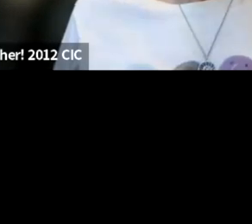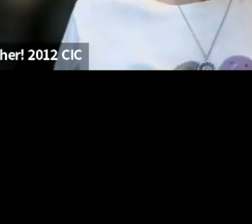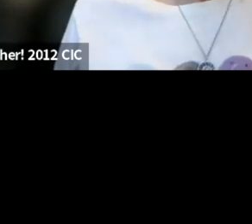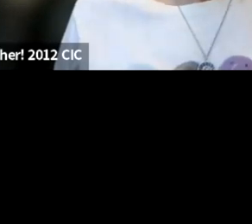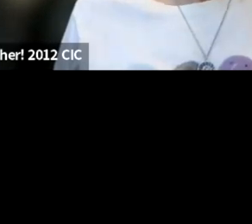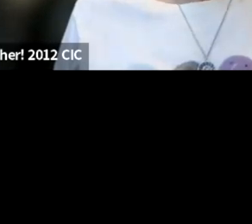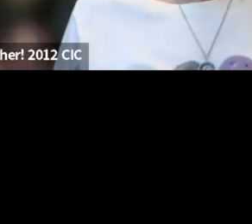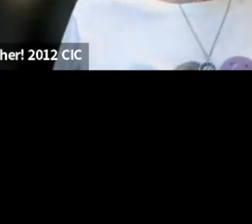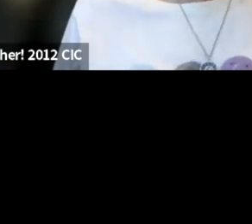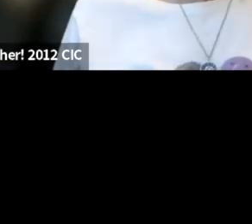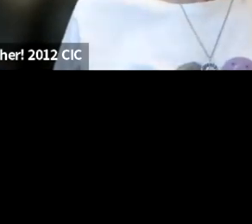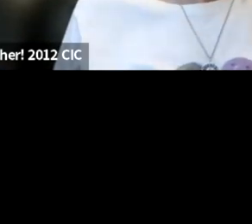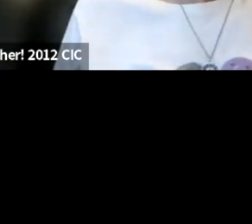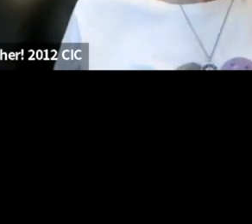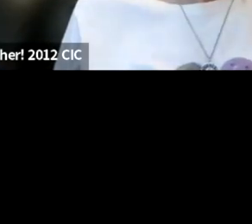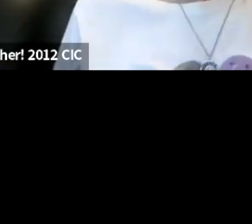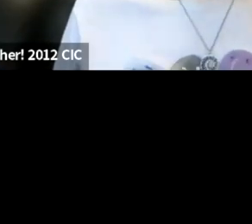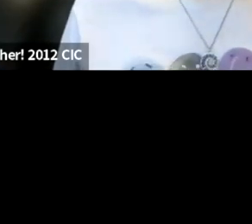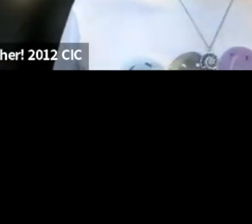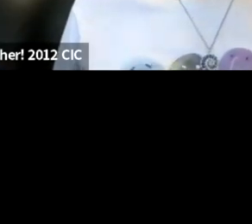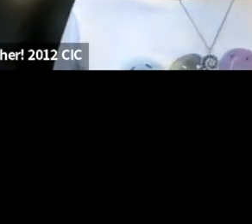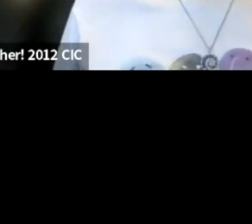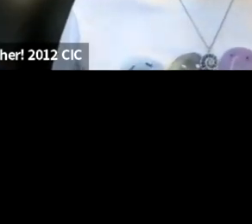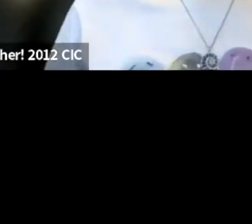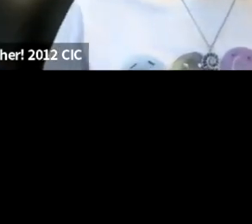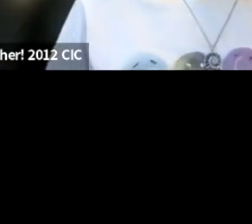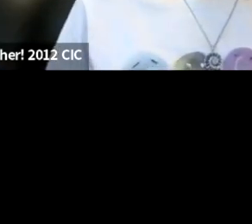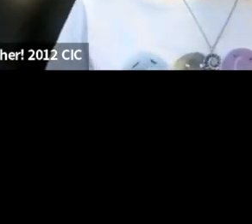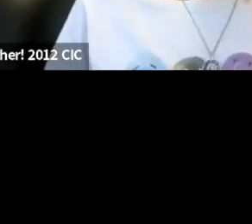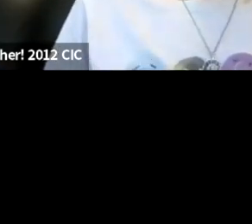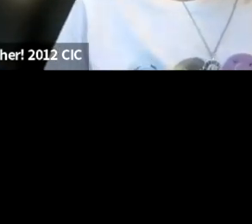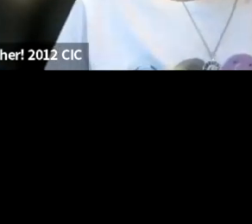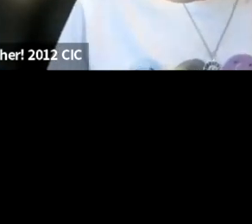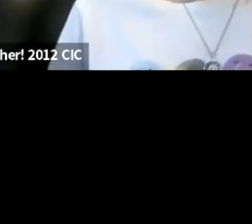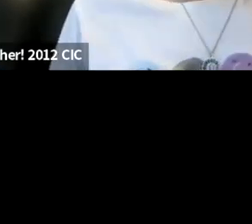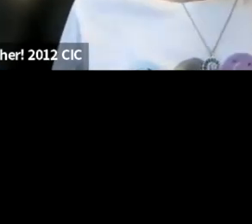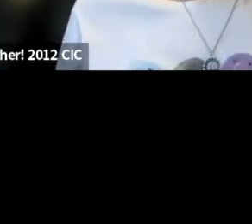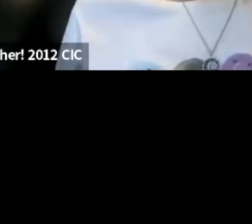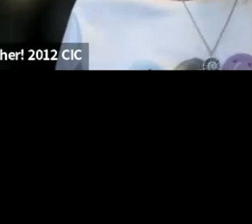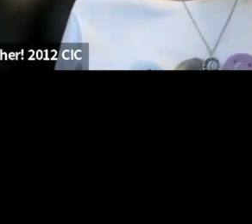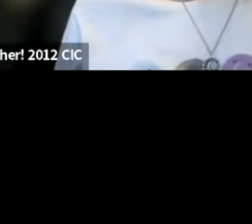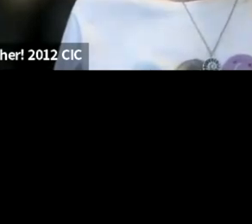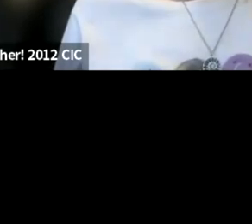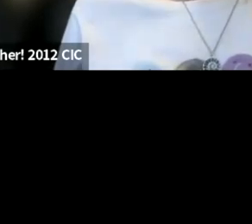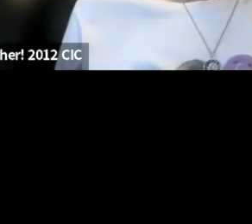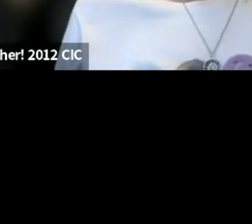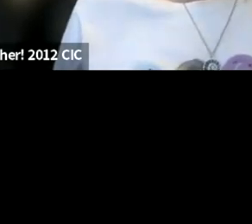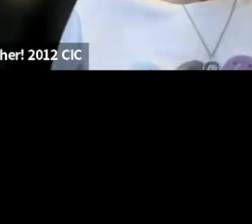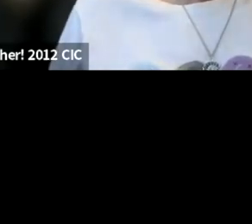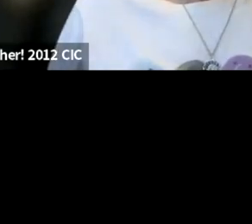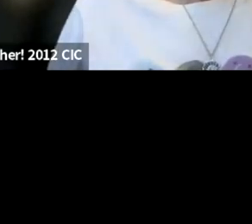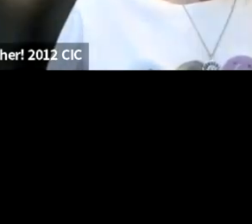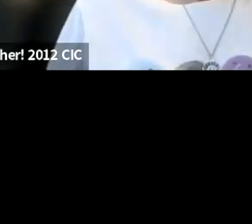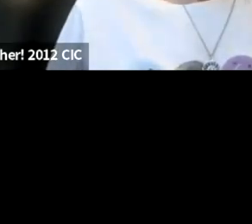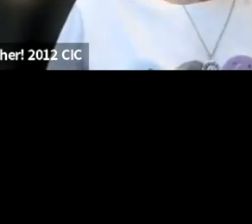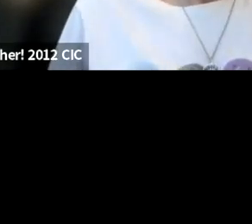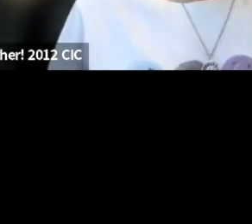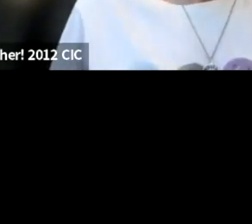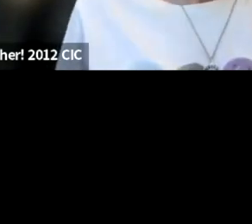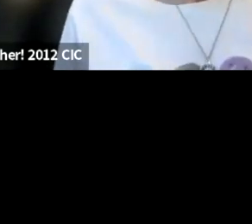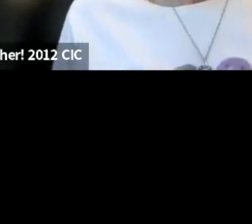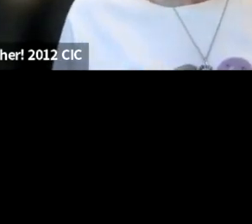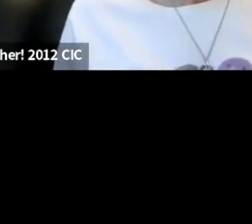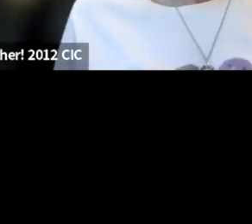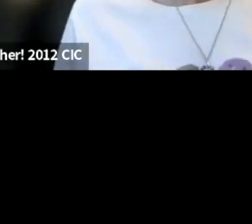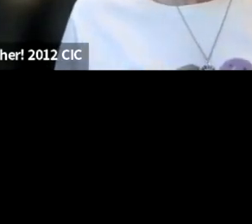it was a wonderful occasion. That was not the first exhibition, which of course was due to be a one-off. And here